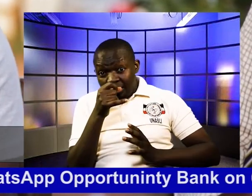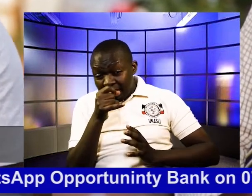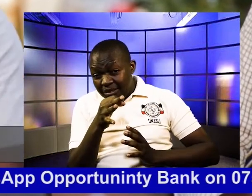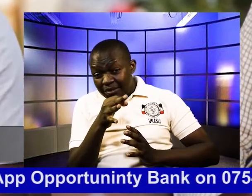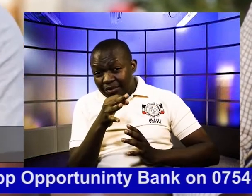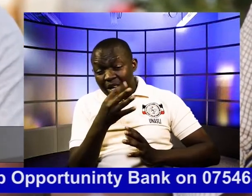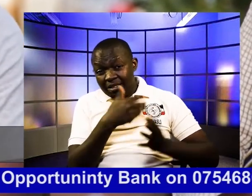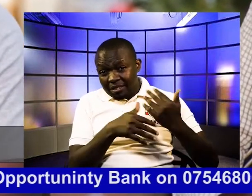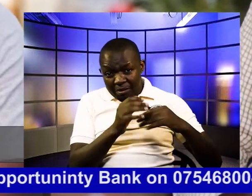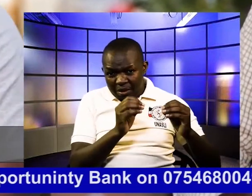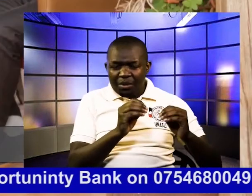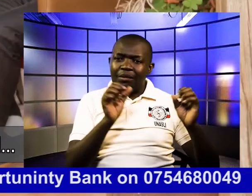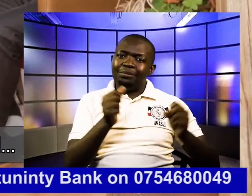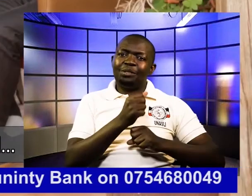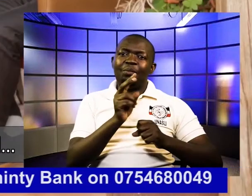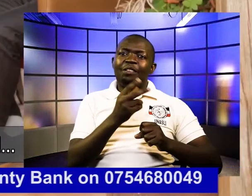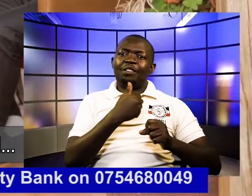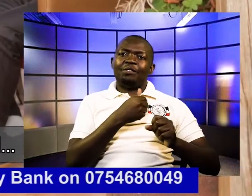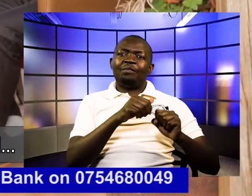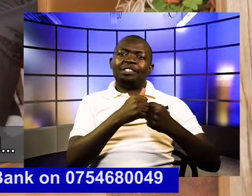bandibadde nga tebaliko obulemu buno. Era